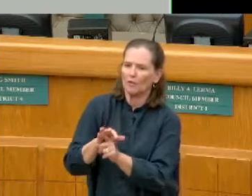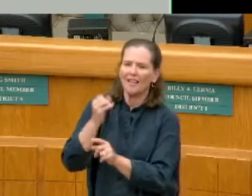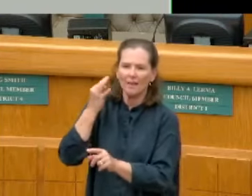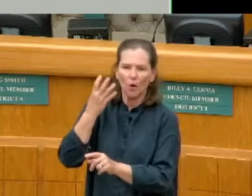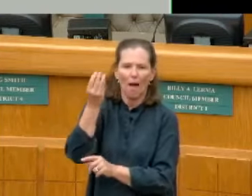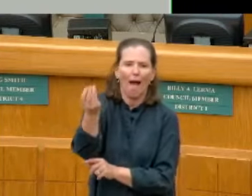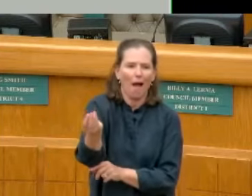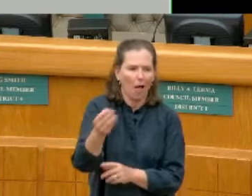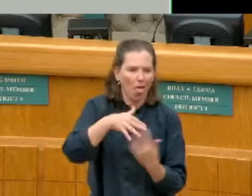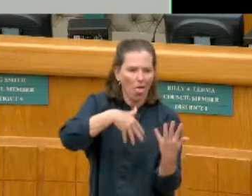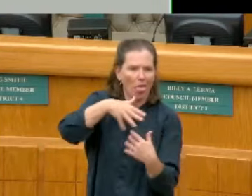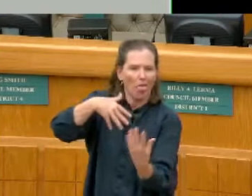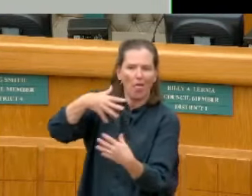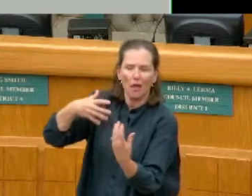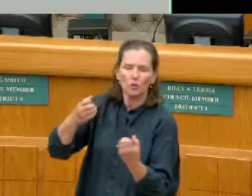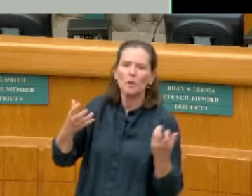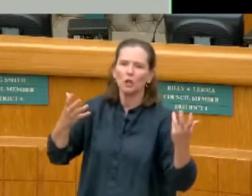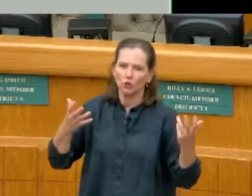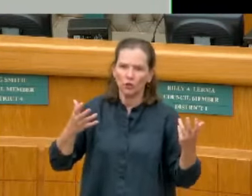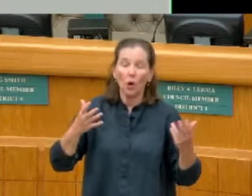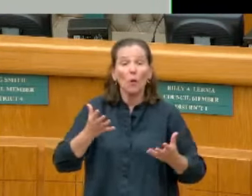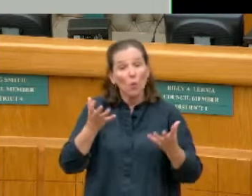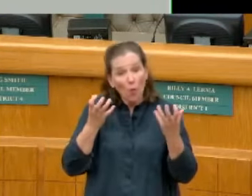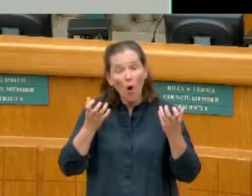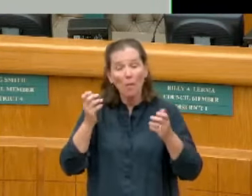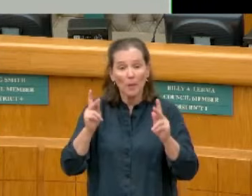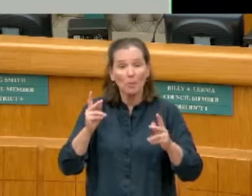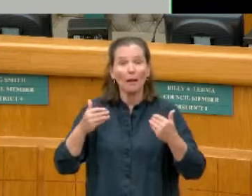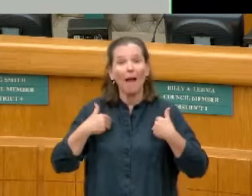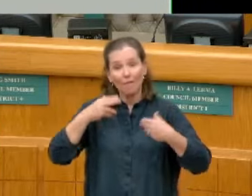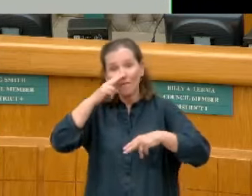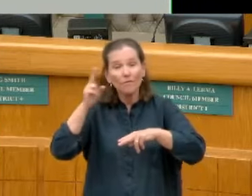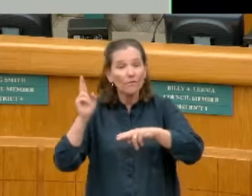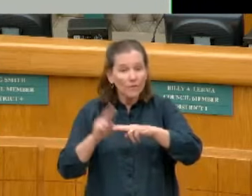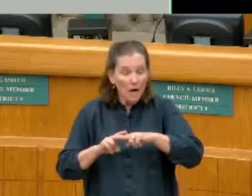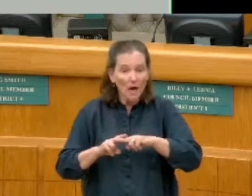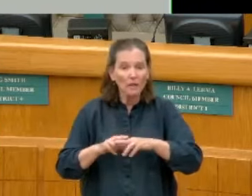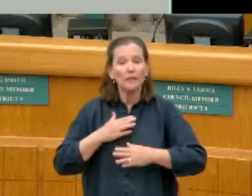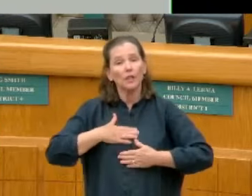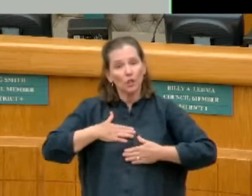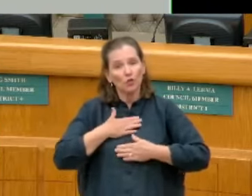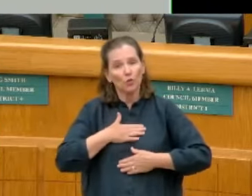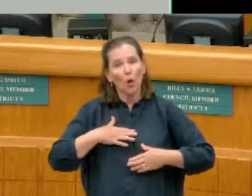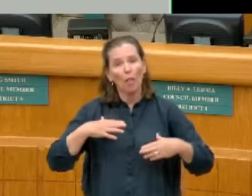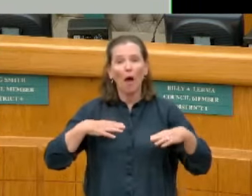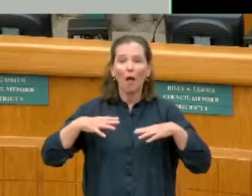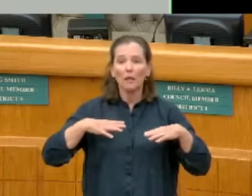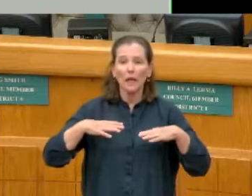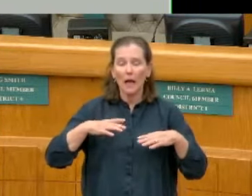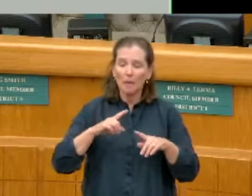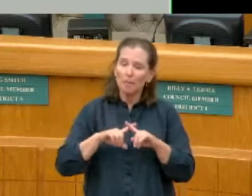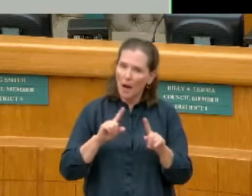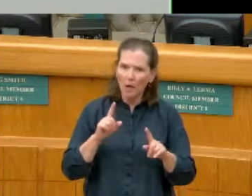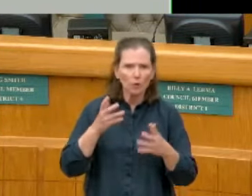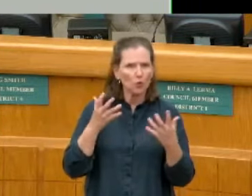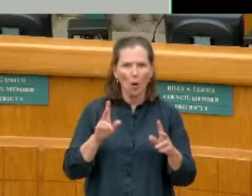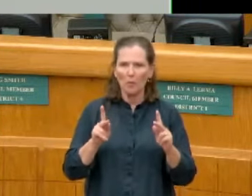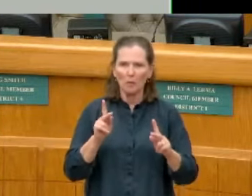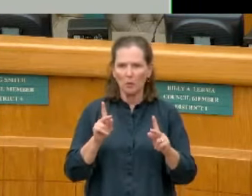to have fun and enjoy their holiday weekend, and we don't want anybody to get COVID or worse, end up in the ICU. Next